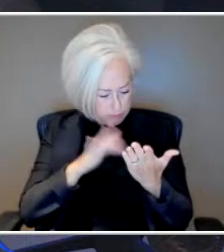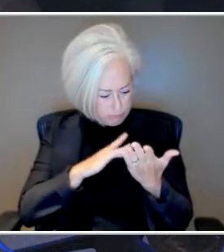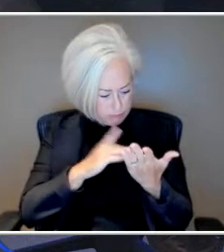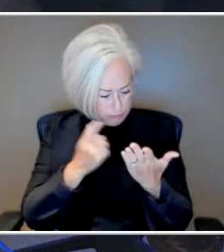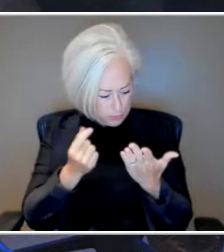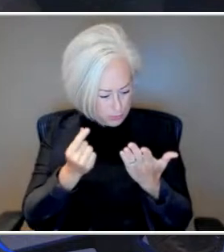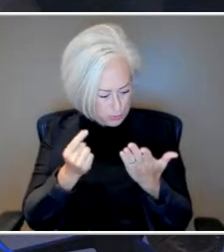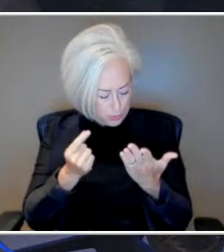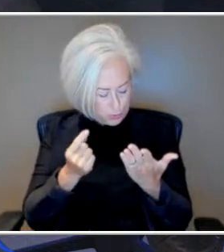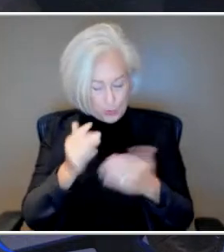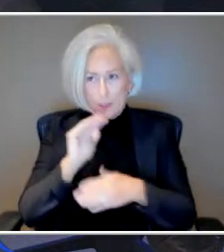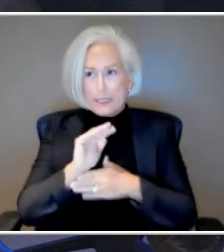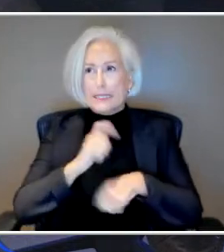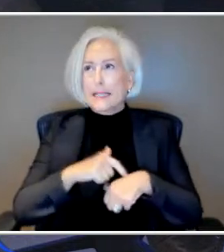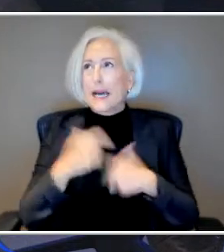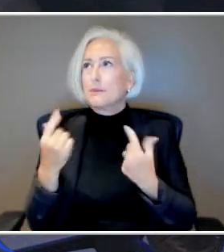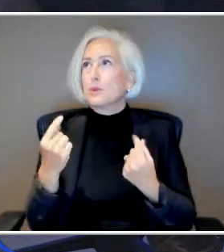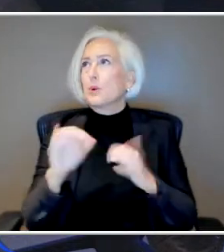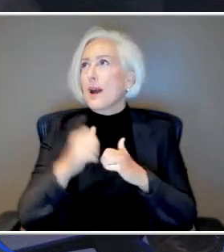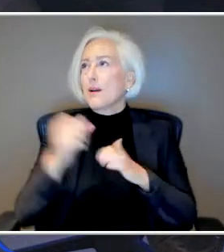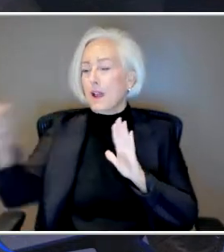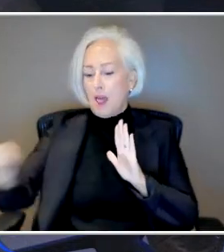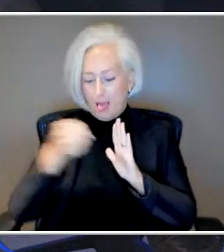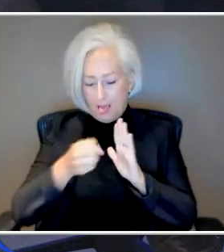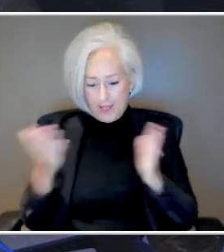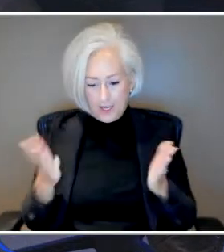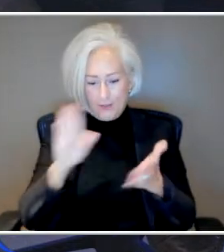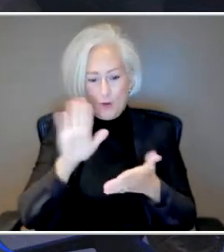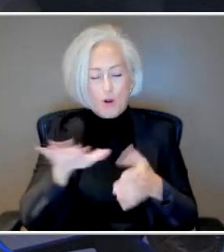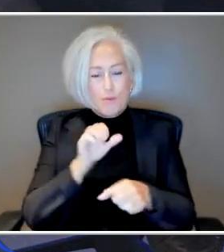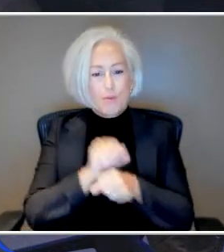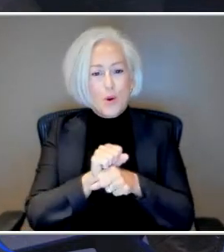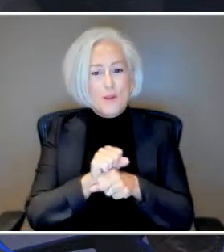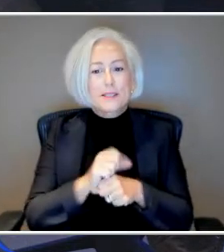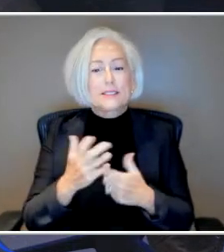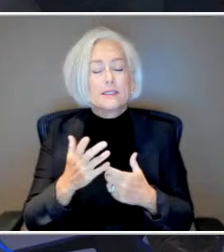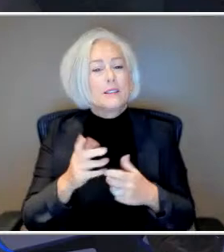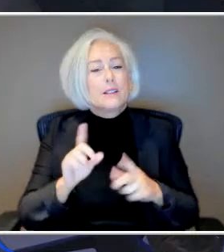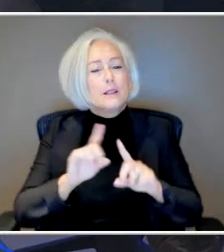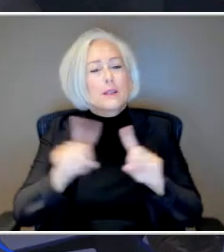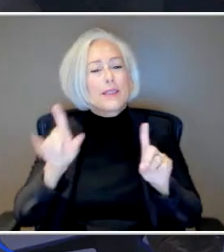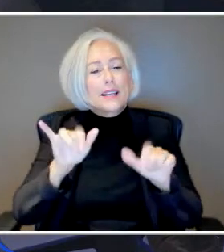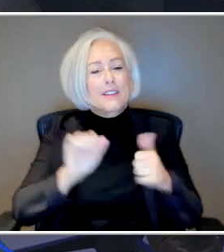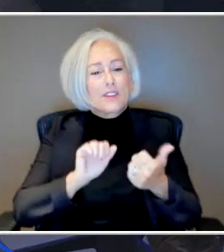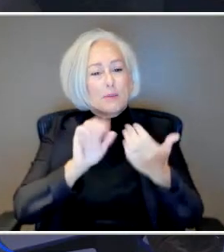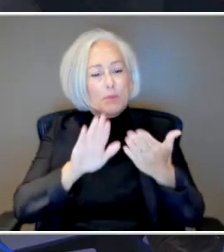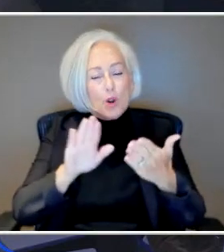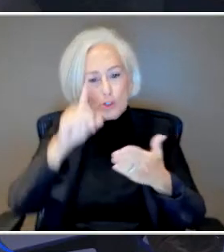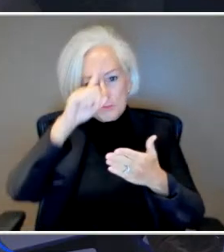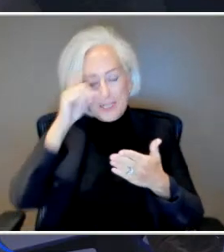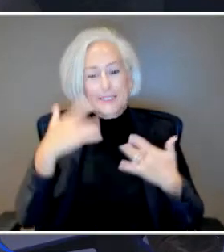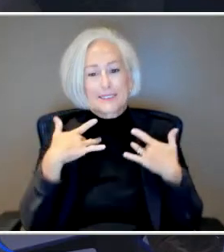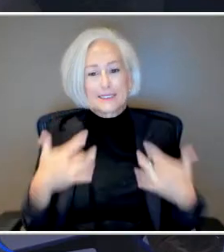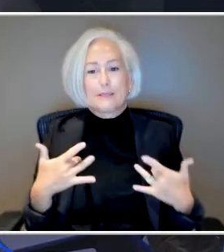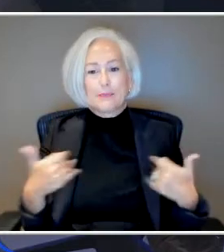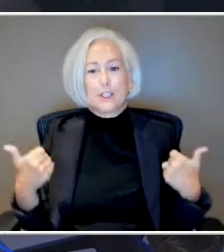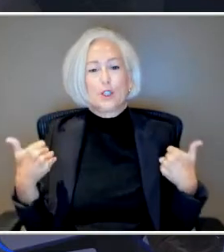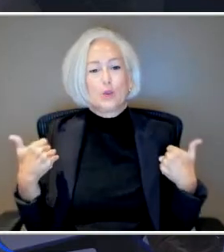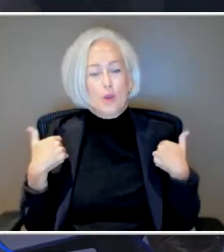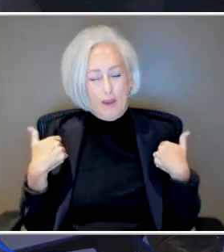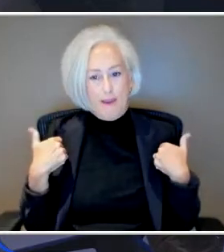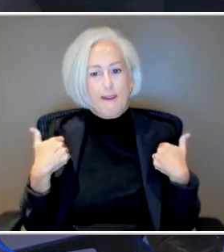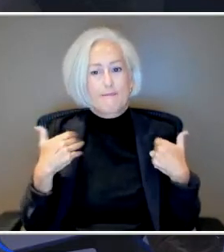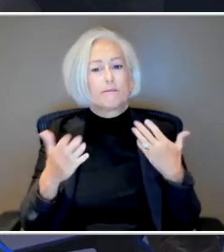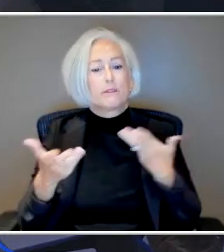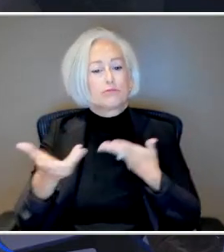nighttime, and you're like, okay, how could I get her in here? But this is a different approach, because normally these are conversations that you have with people in a